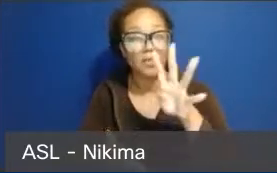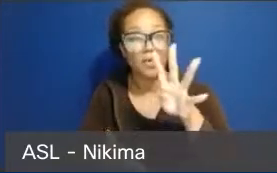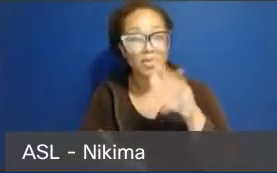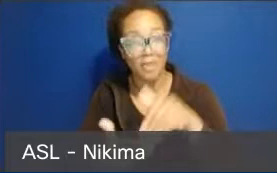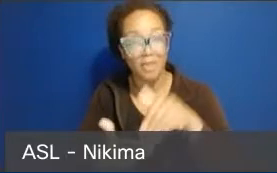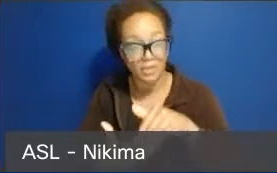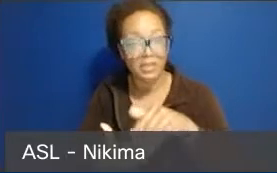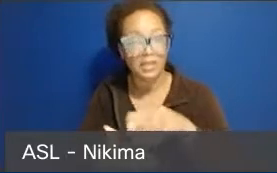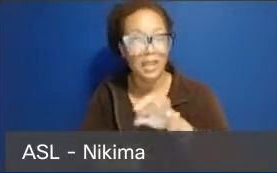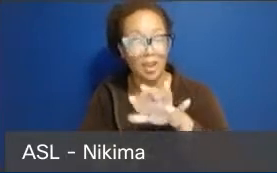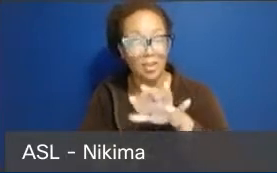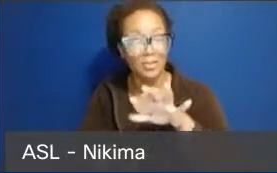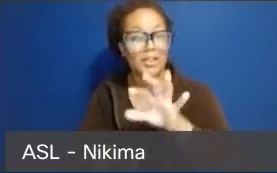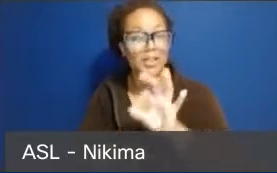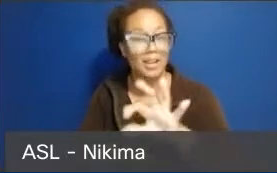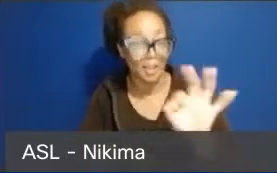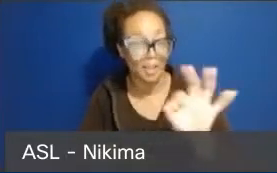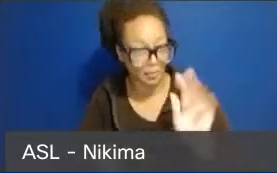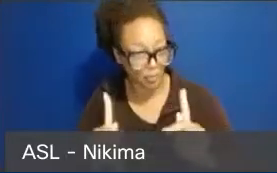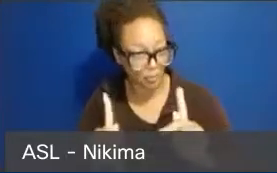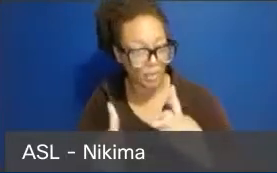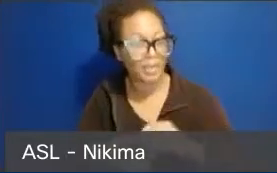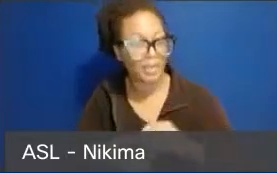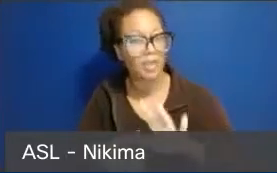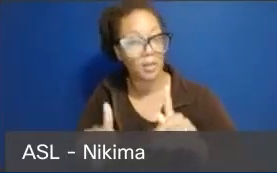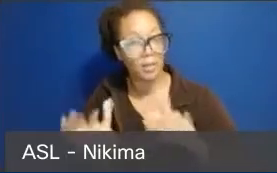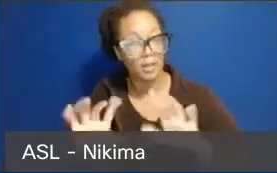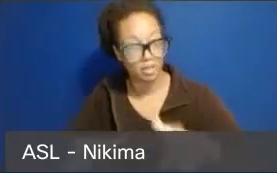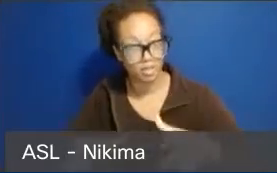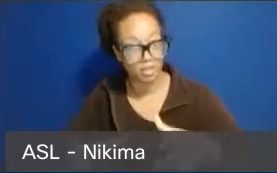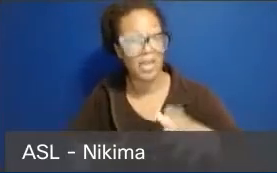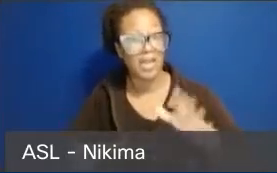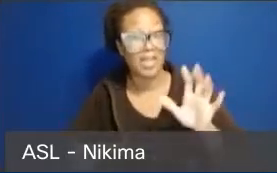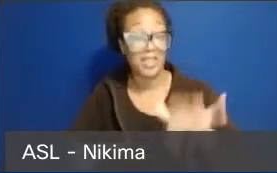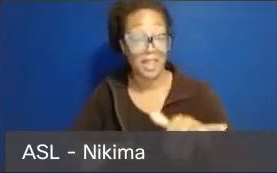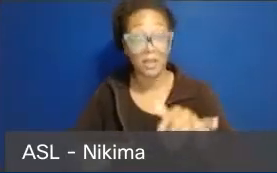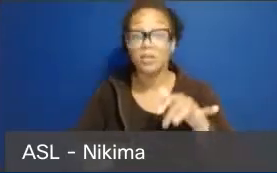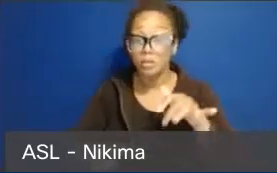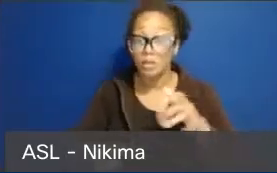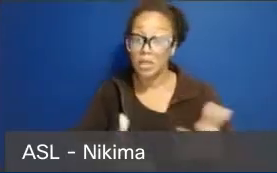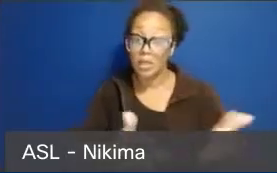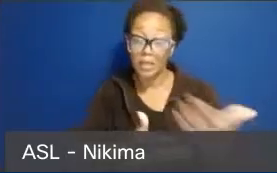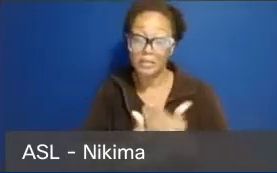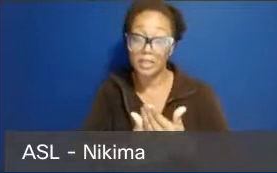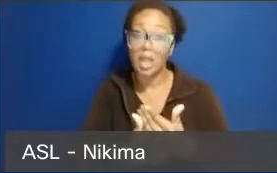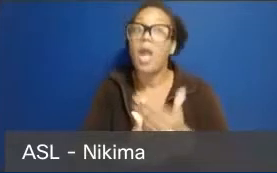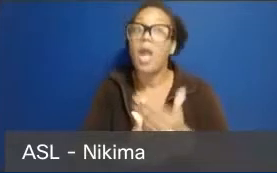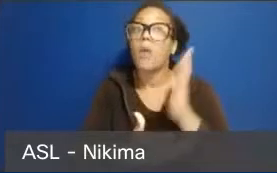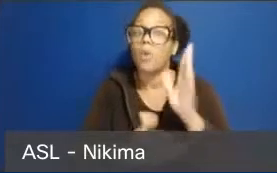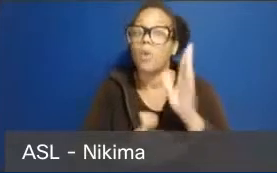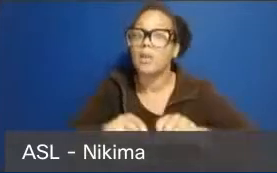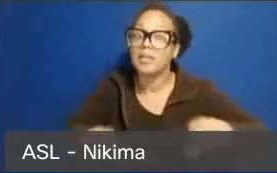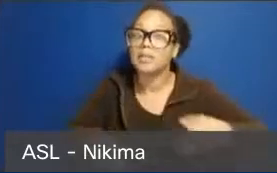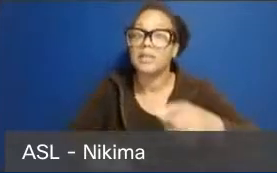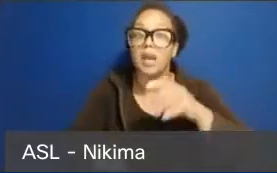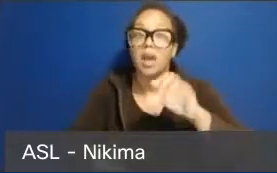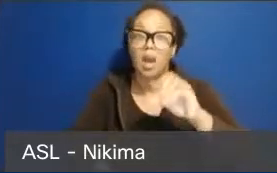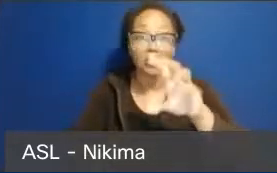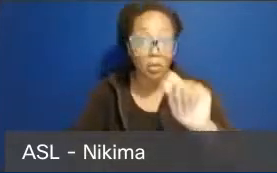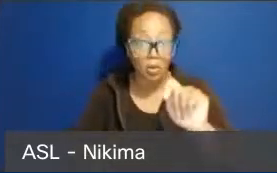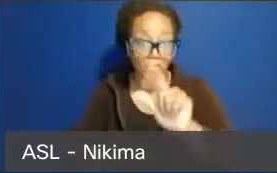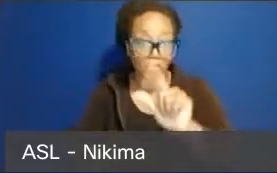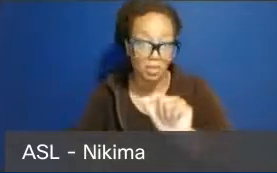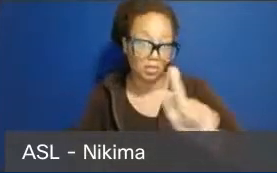64,999 in population. And we're going to release that one in October of 21. And then our